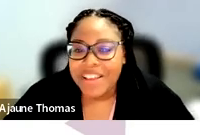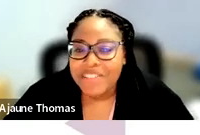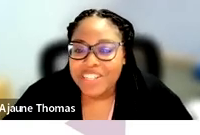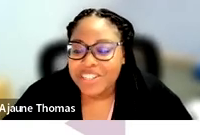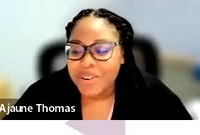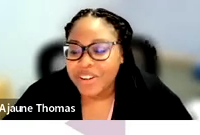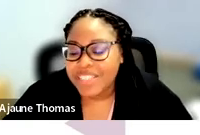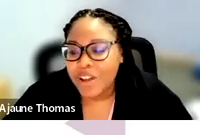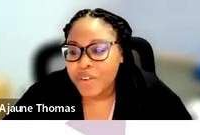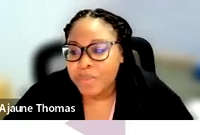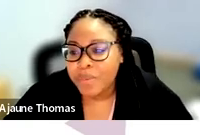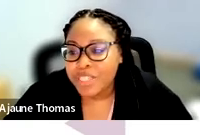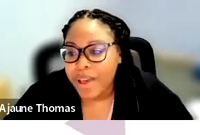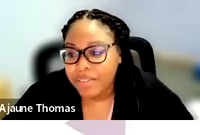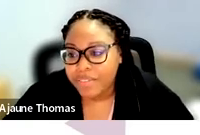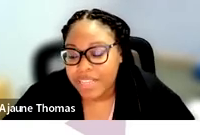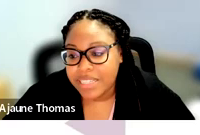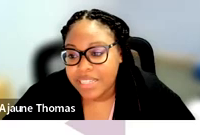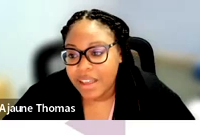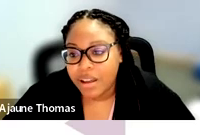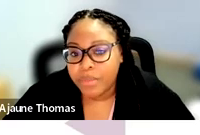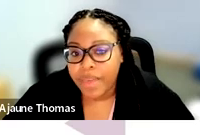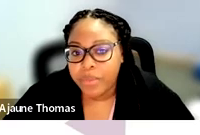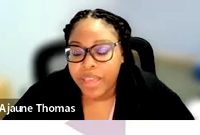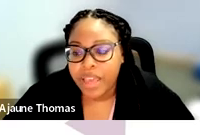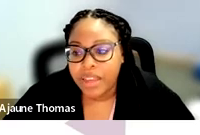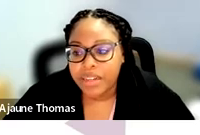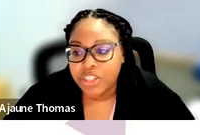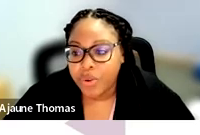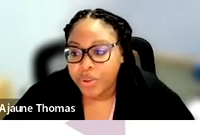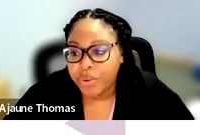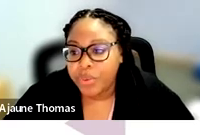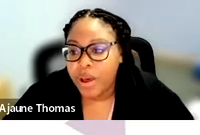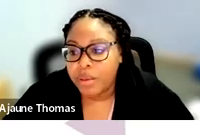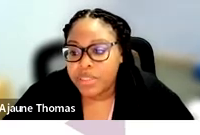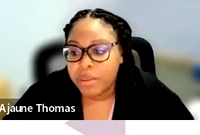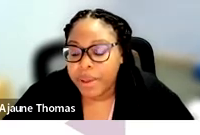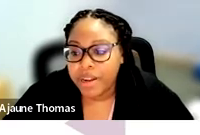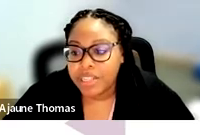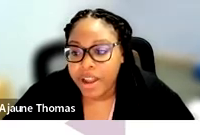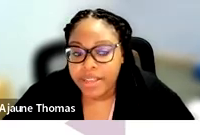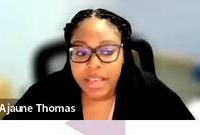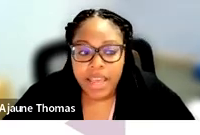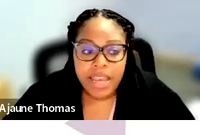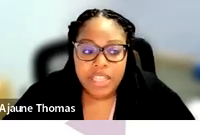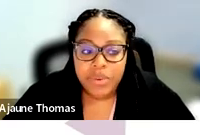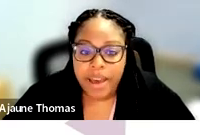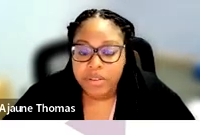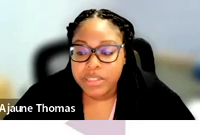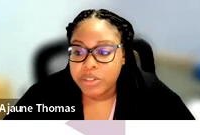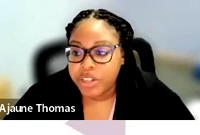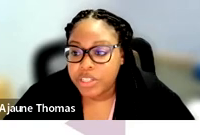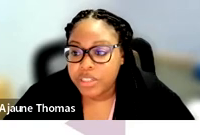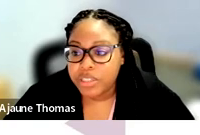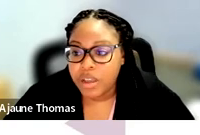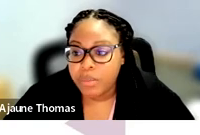accessible features on your cell phone, but we do have devices that we can show you to compare and contrast and to have